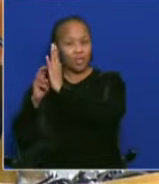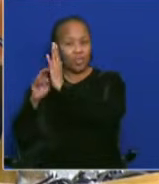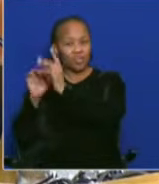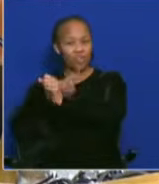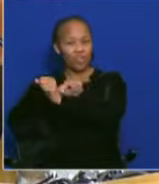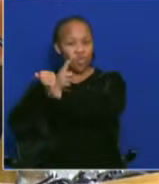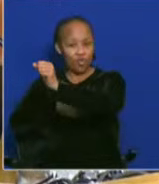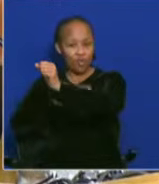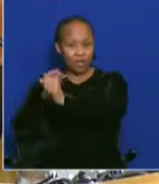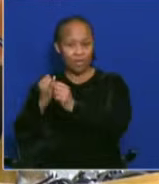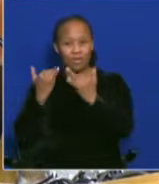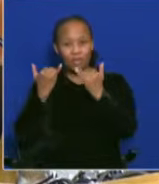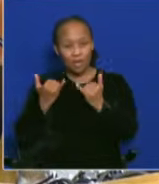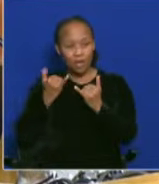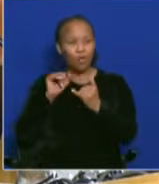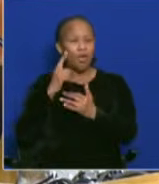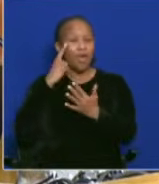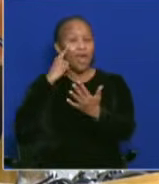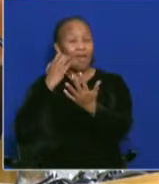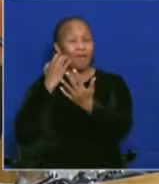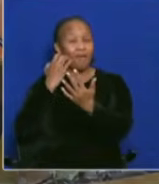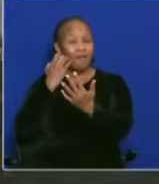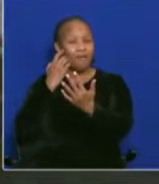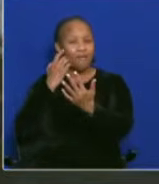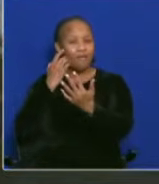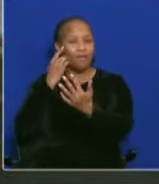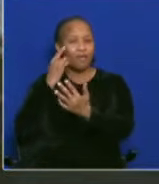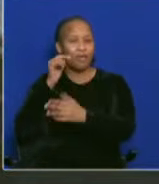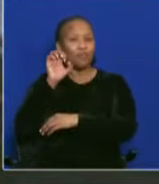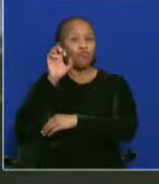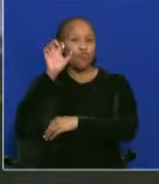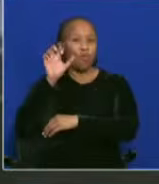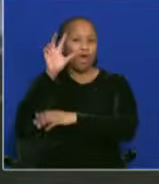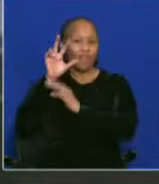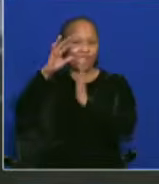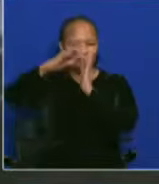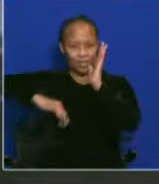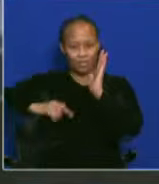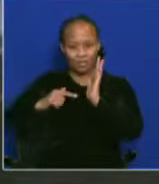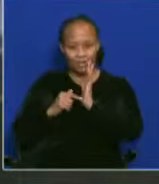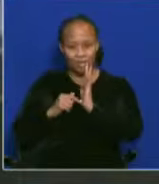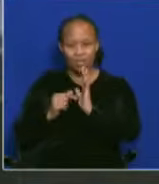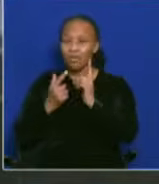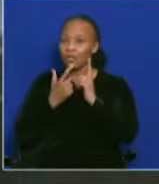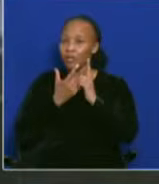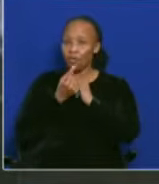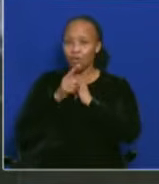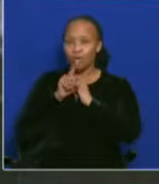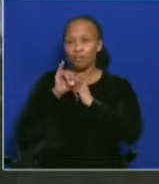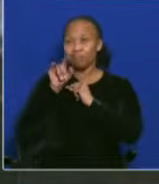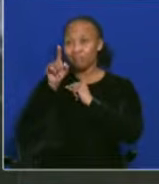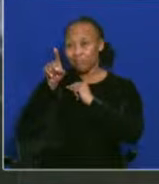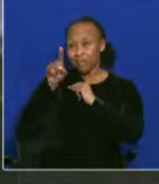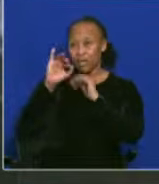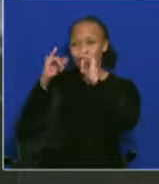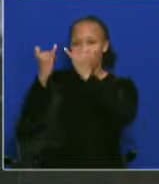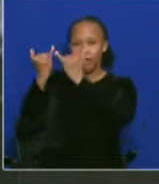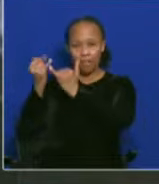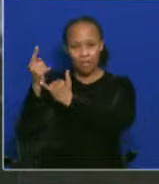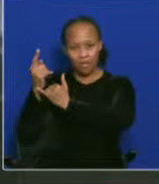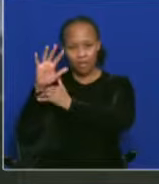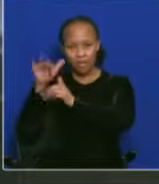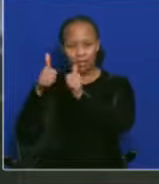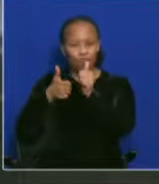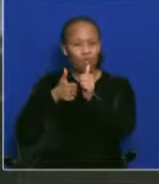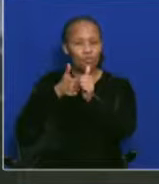was prepared in the context of Carney Links' engagement with SARS concerning historical tax compliance and for the purposes of